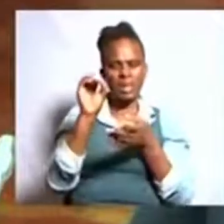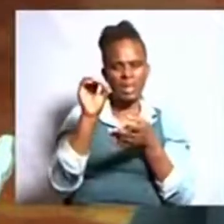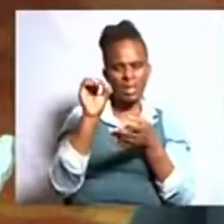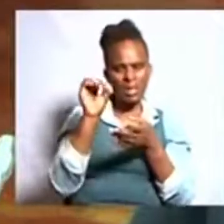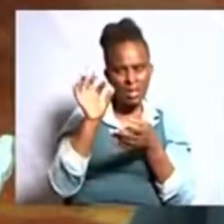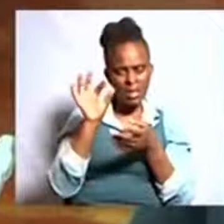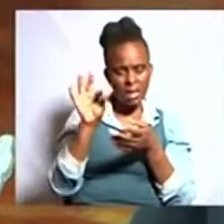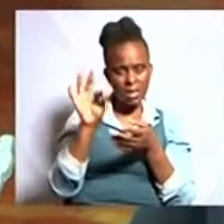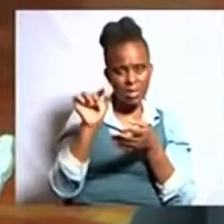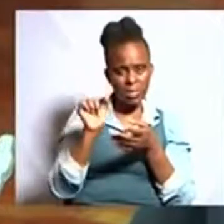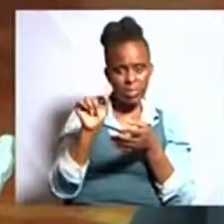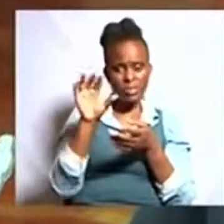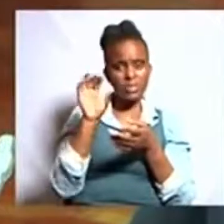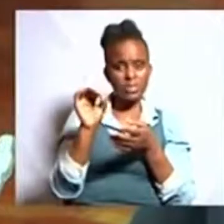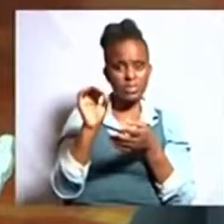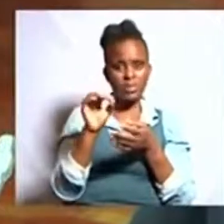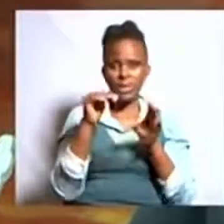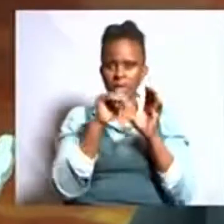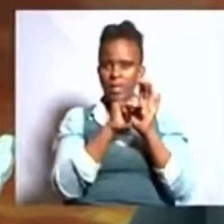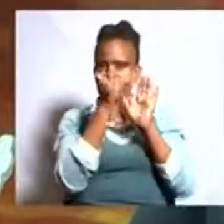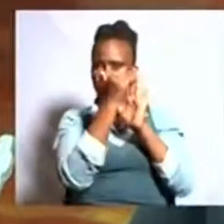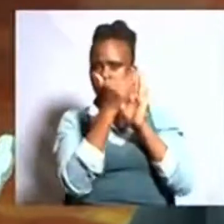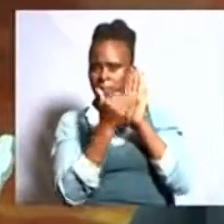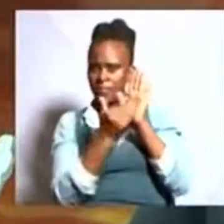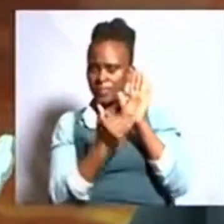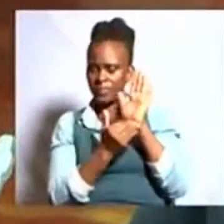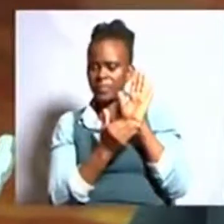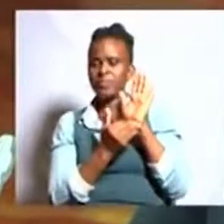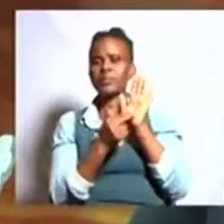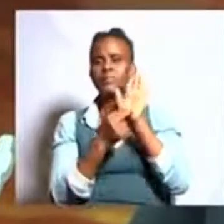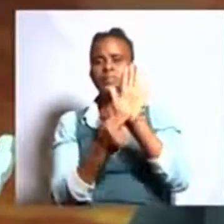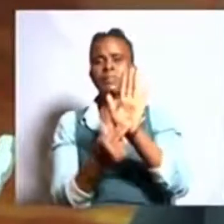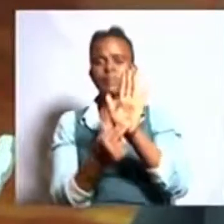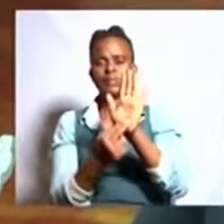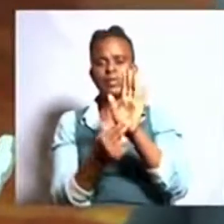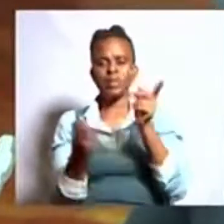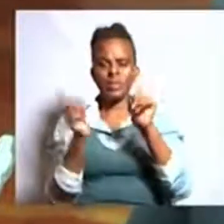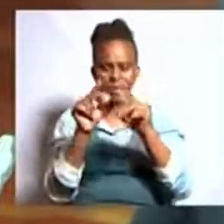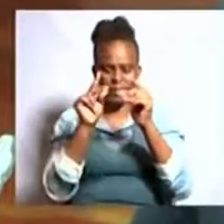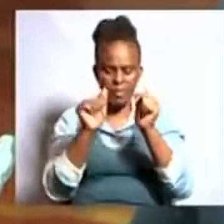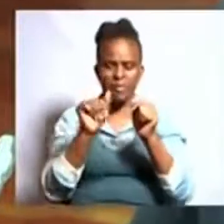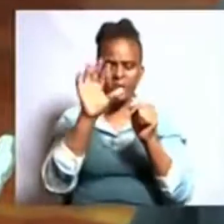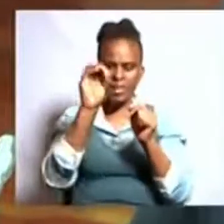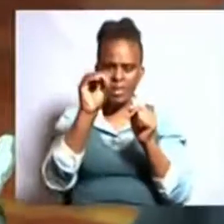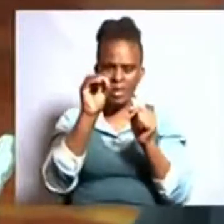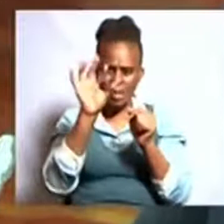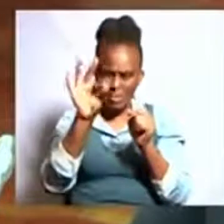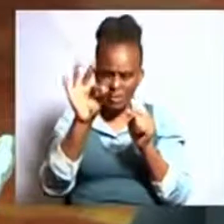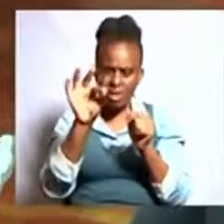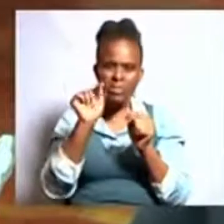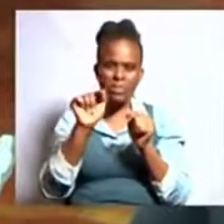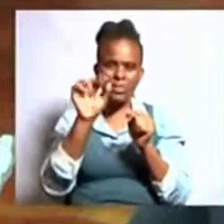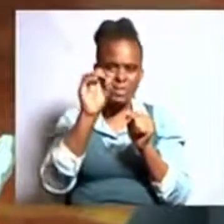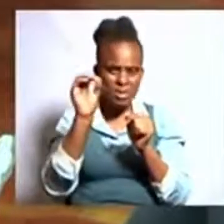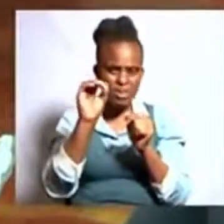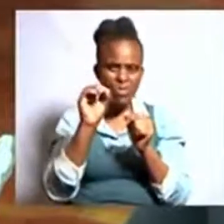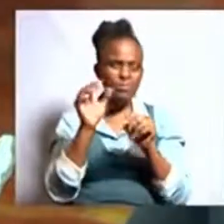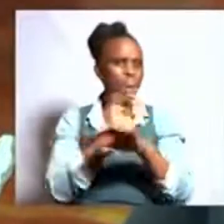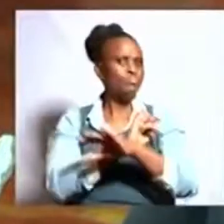in the guidelines is provided. And when you get to 9.0, it's nowhere.